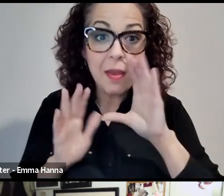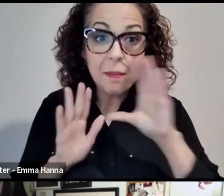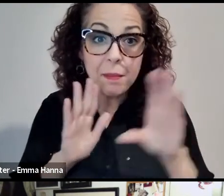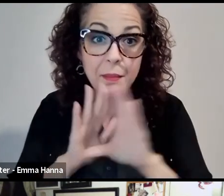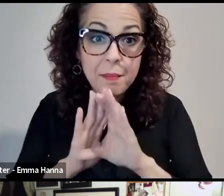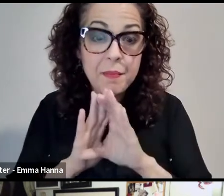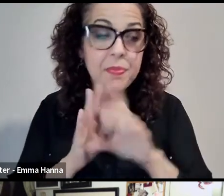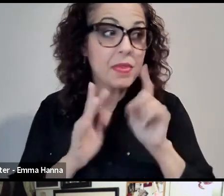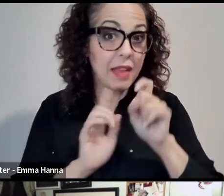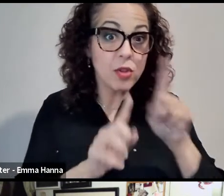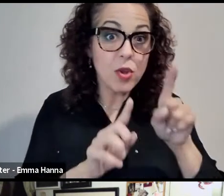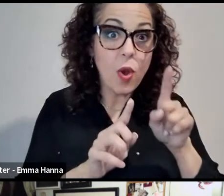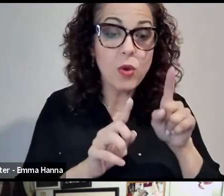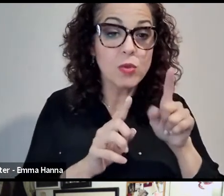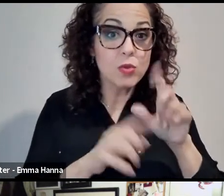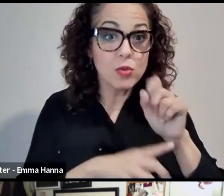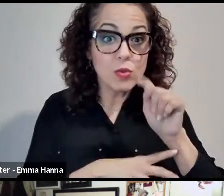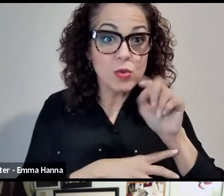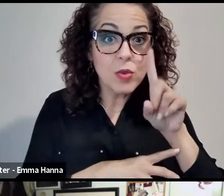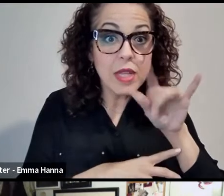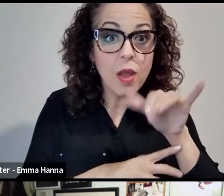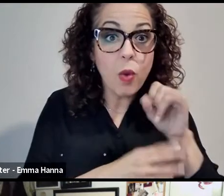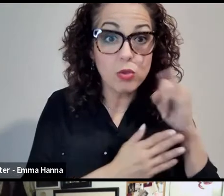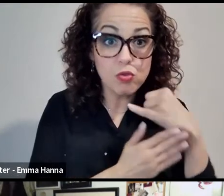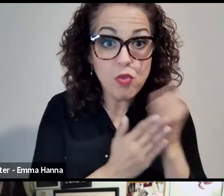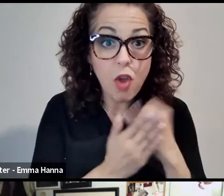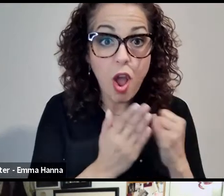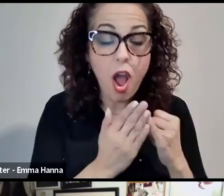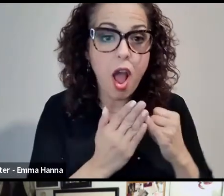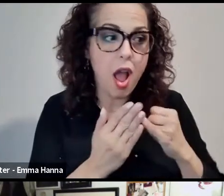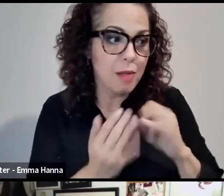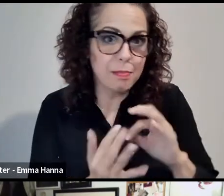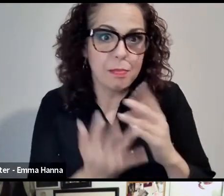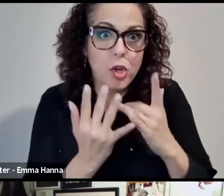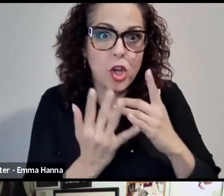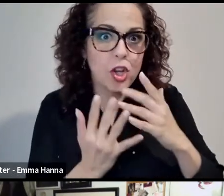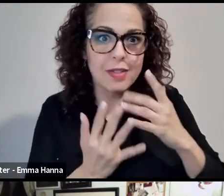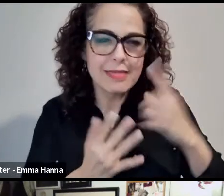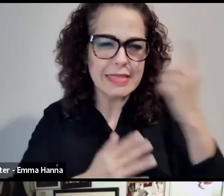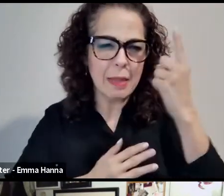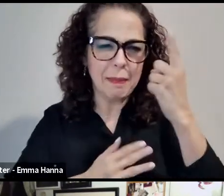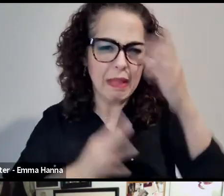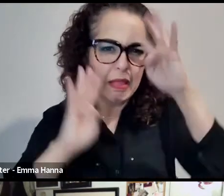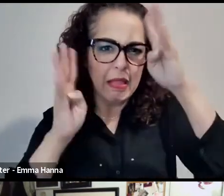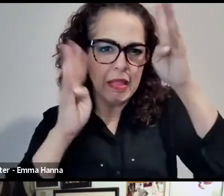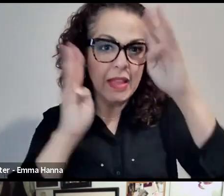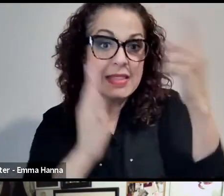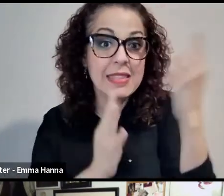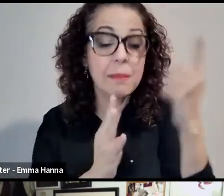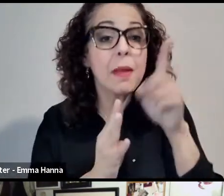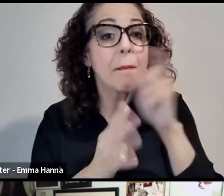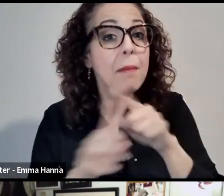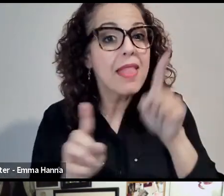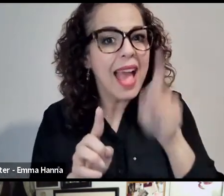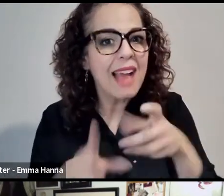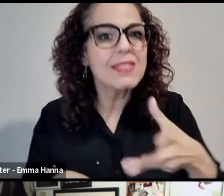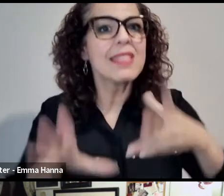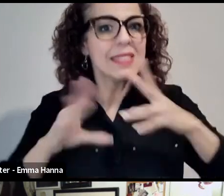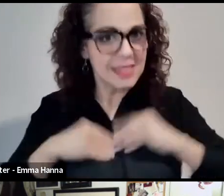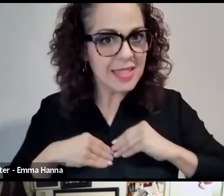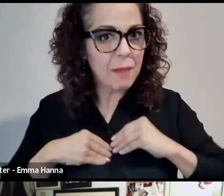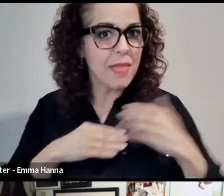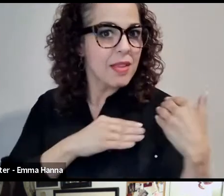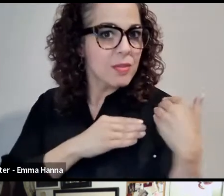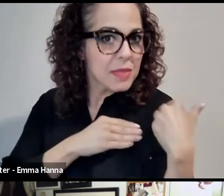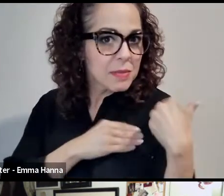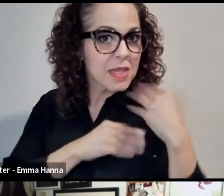collage or tear or something, you know, burn it with cigarettes, I don't know. But they have to take responsibility for their own image